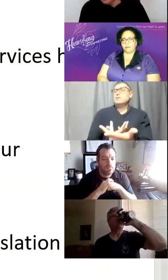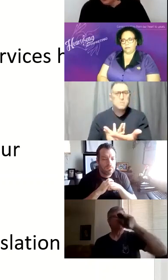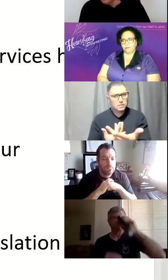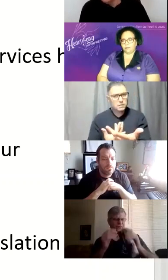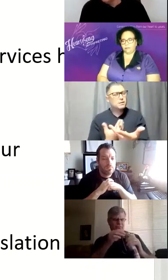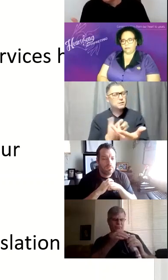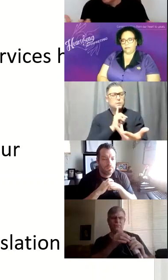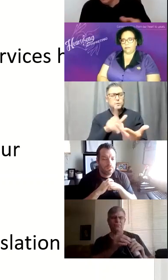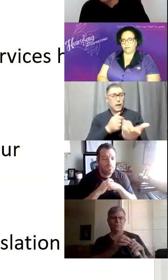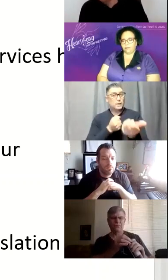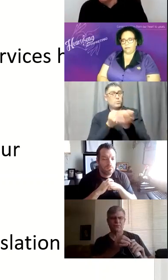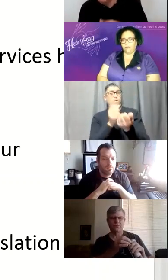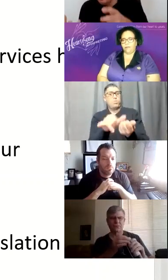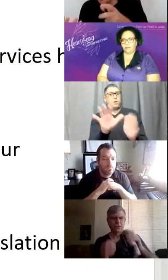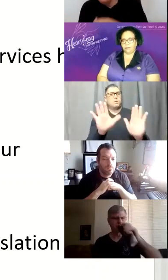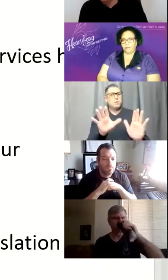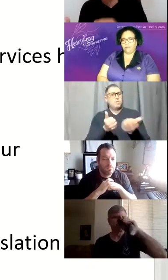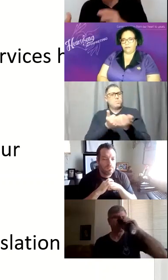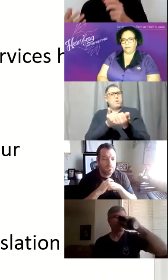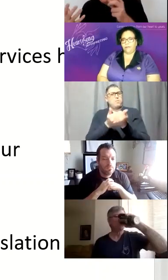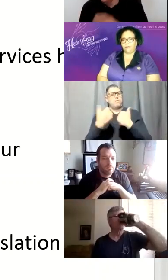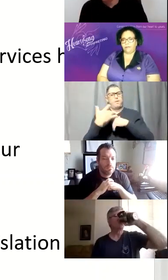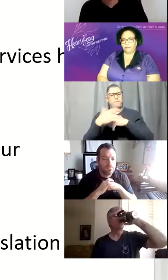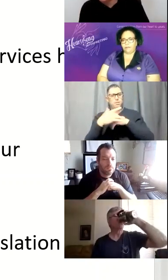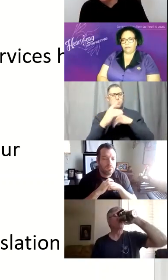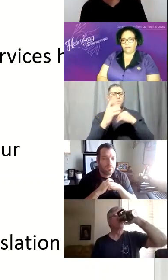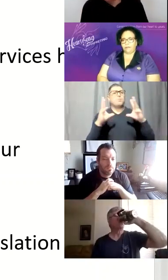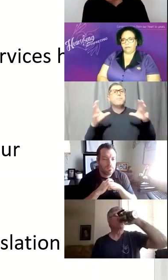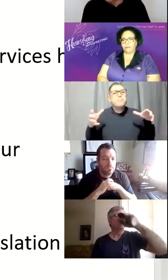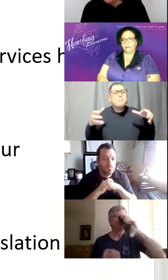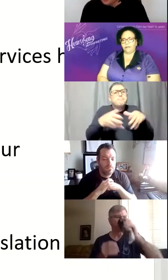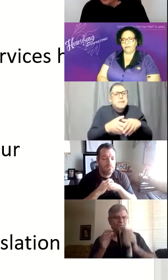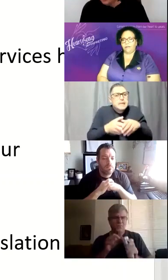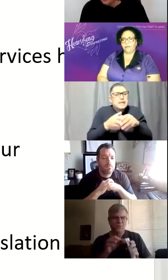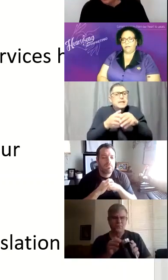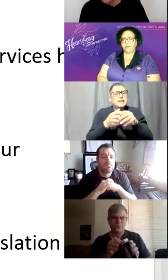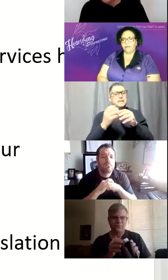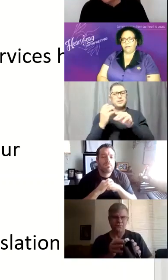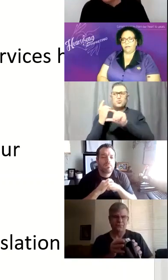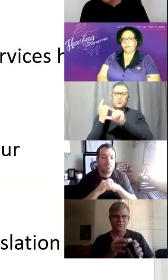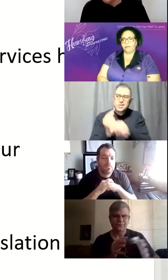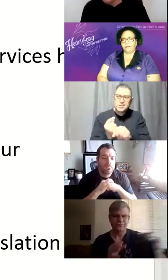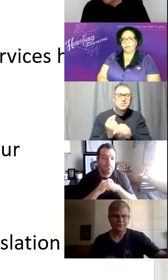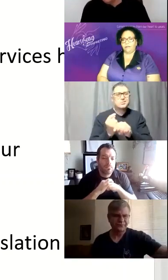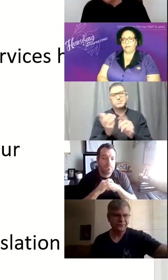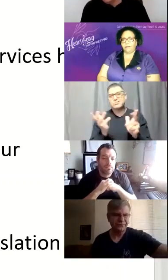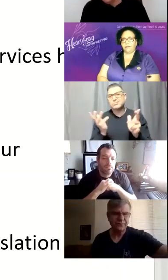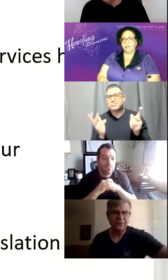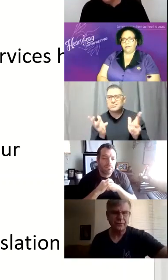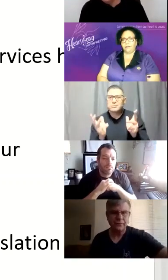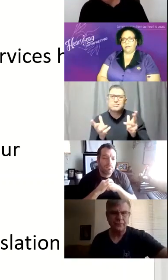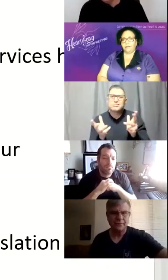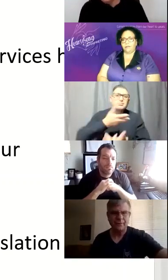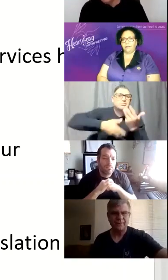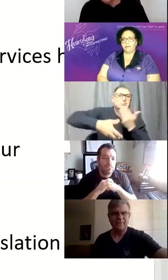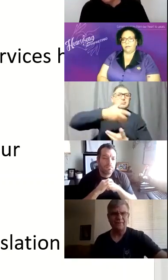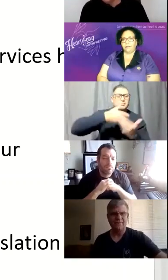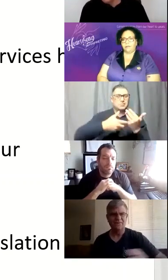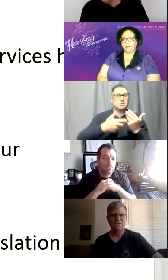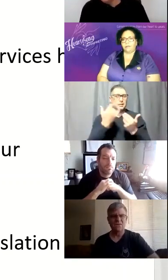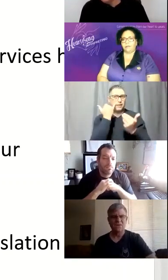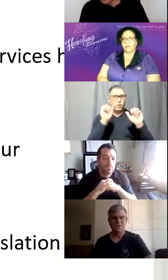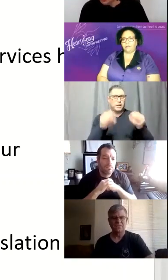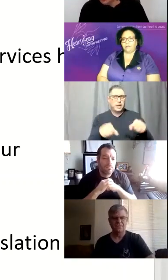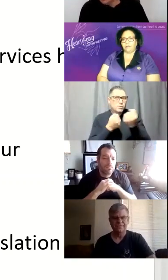I support that, their own space to be able to meet and do the things that they traditionally do. If we could support